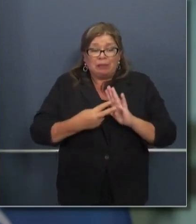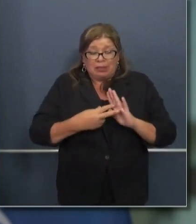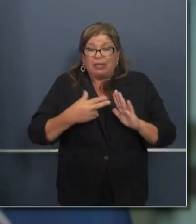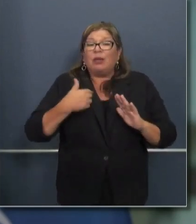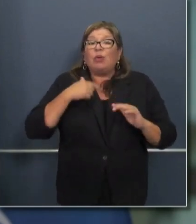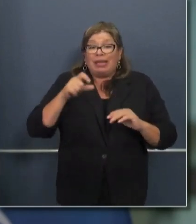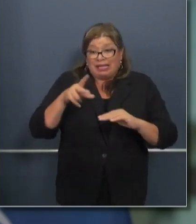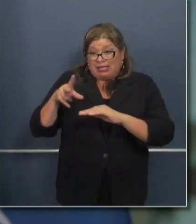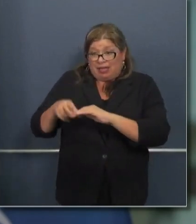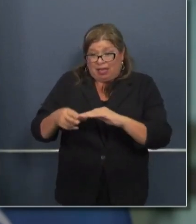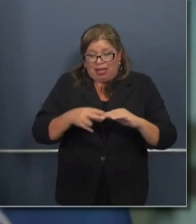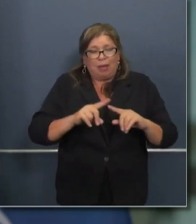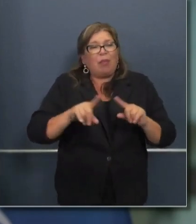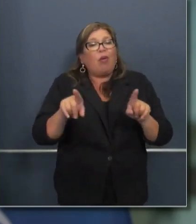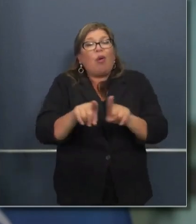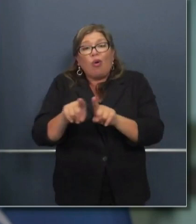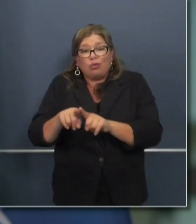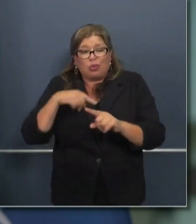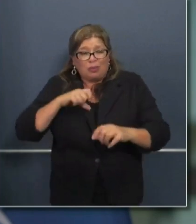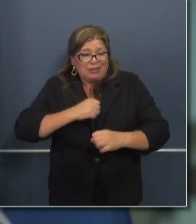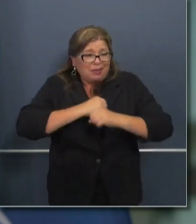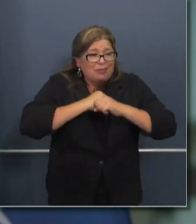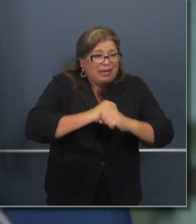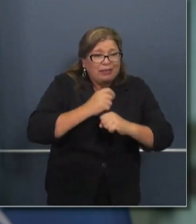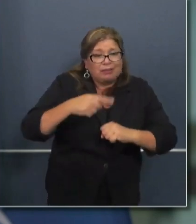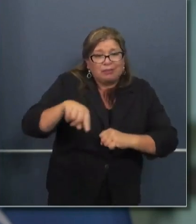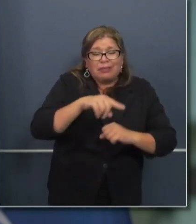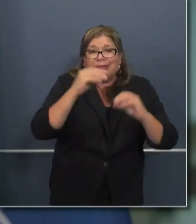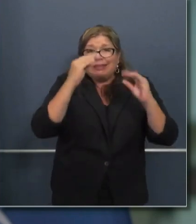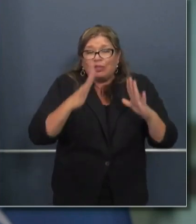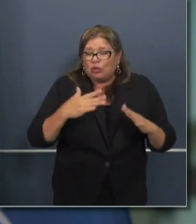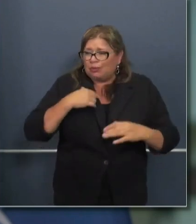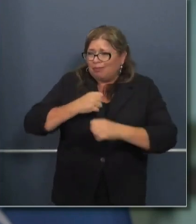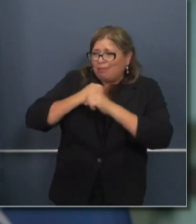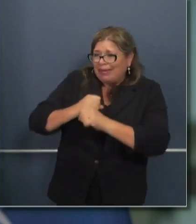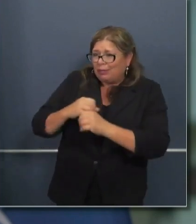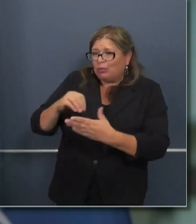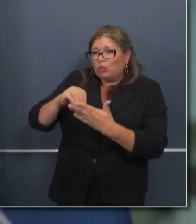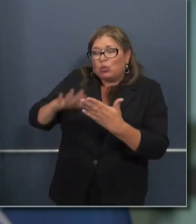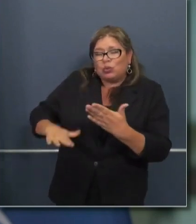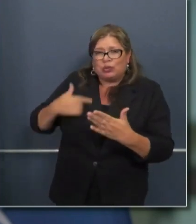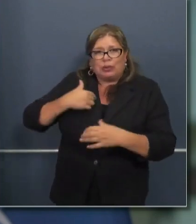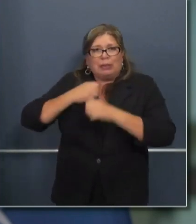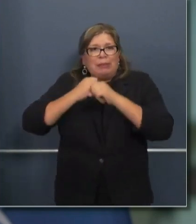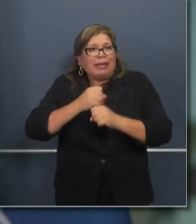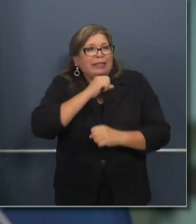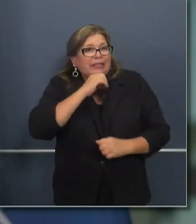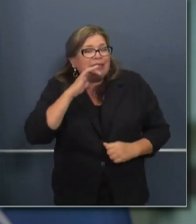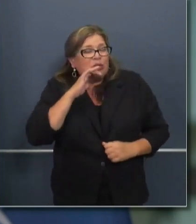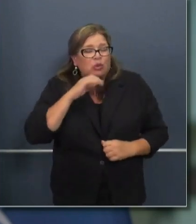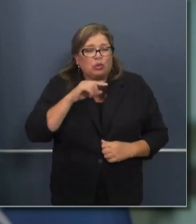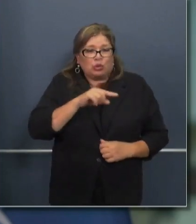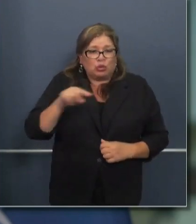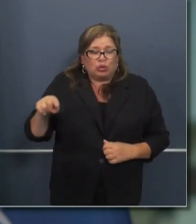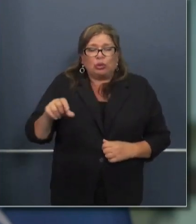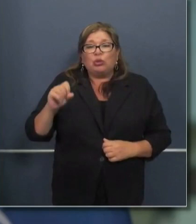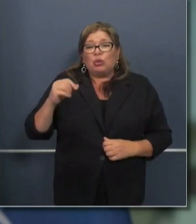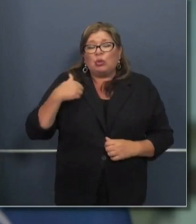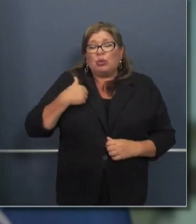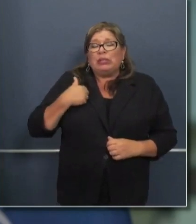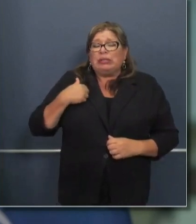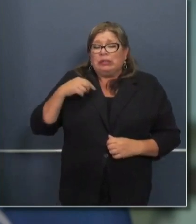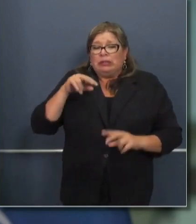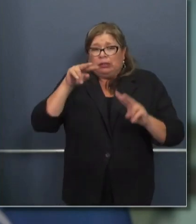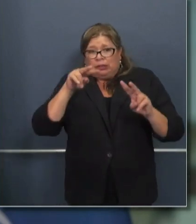teachers and the like. And so we were forced to address a $19 billion potential impact. We began to knock that